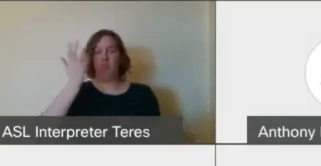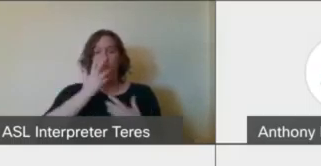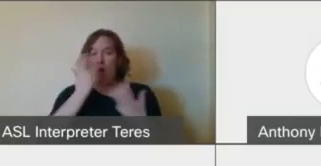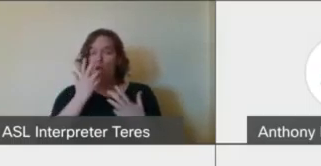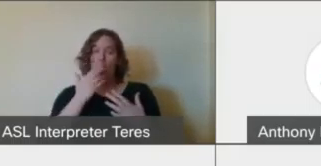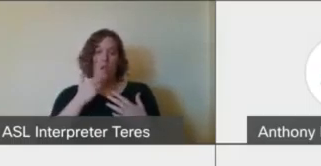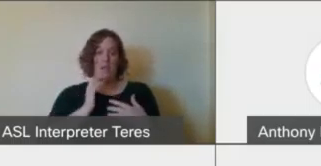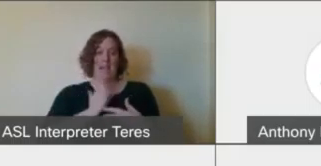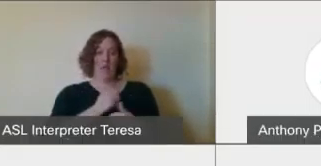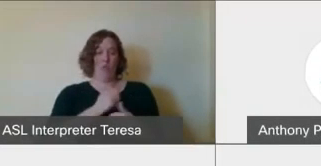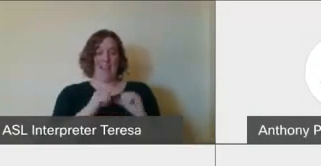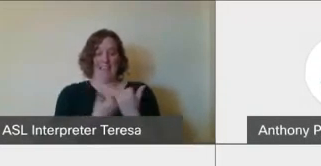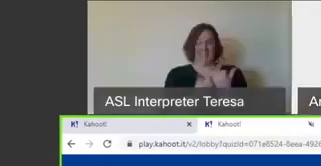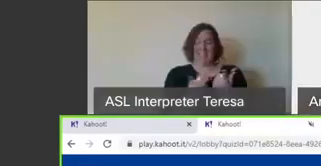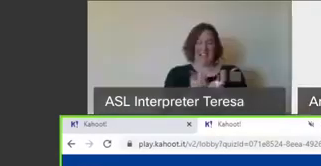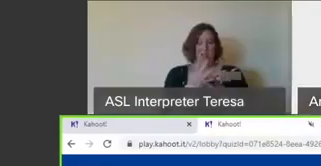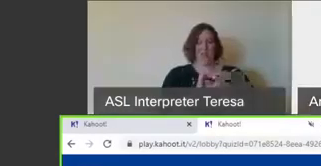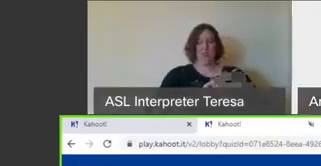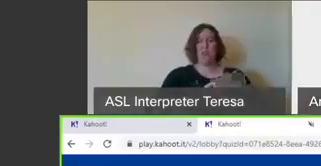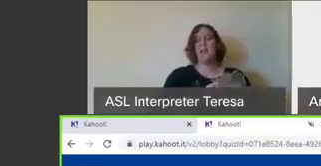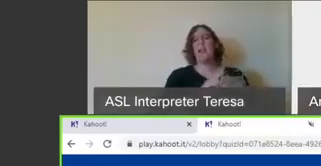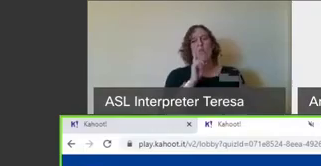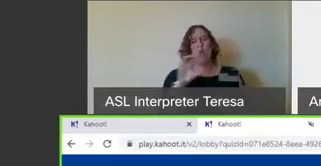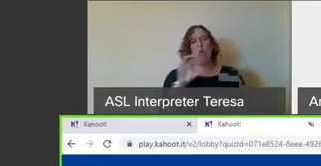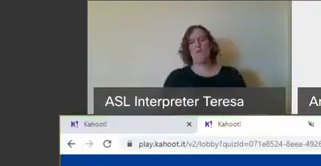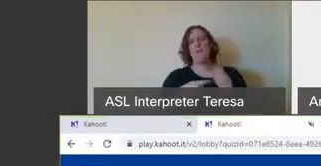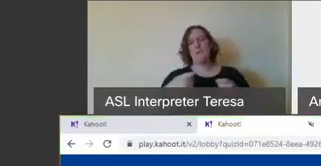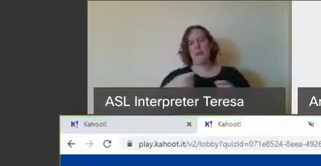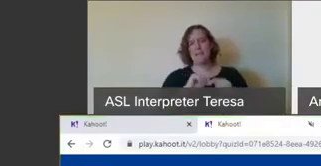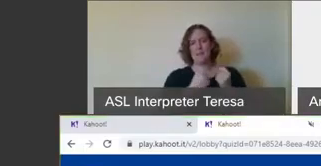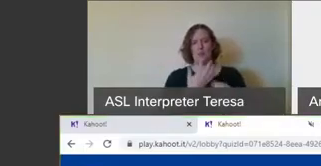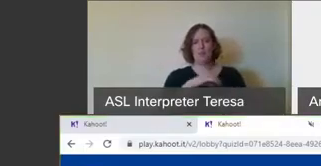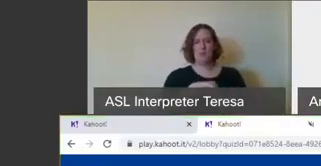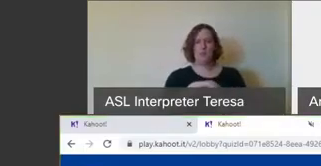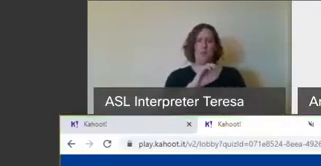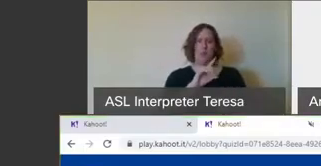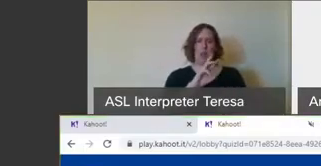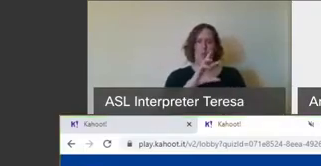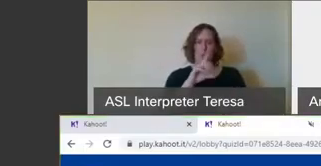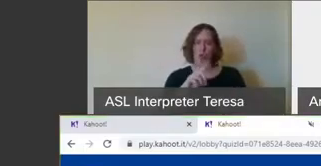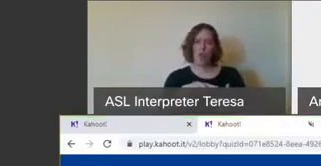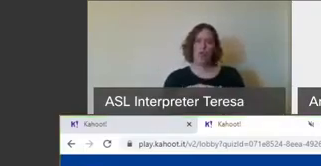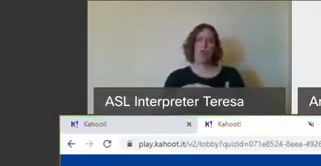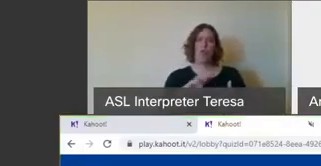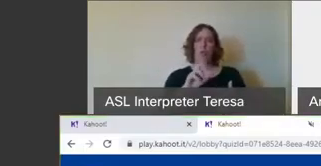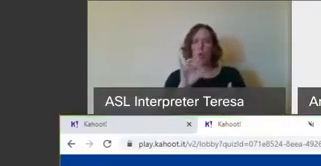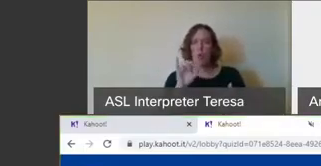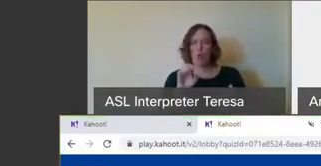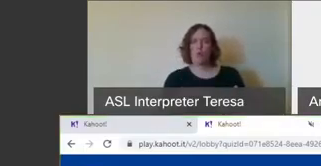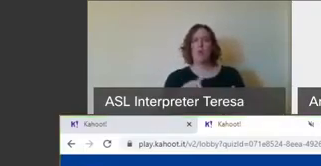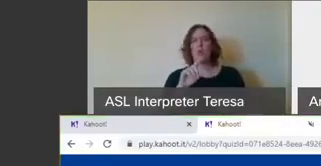of our agency. And again, on behalf of the performance management team, to include Edward Bynum, Corey Niels, Andy Andrea